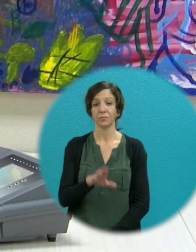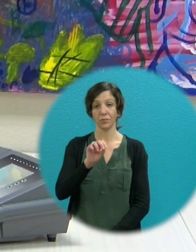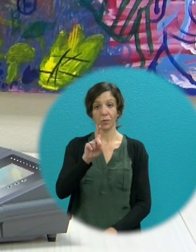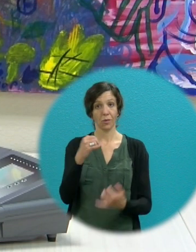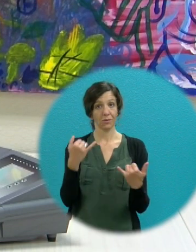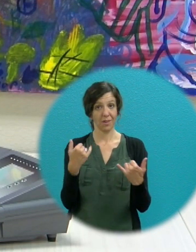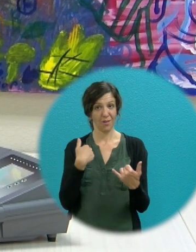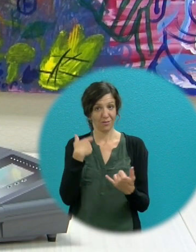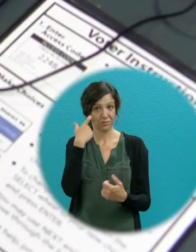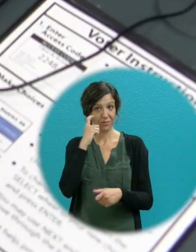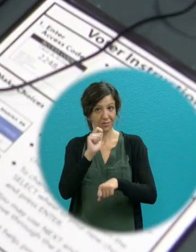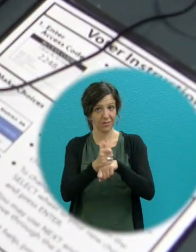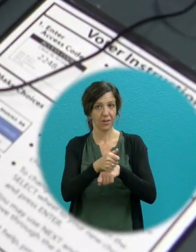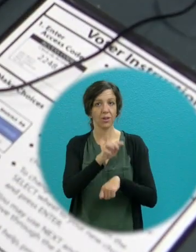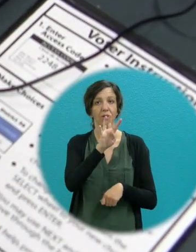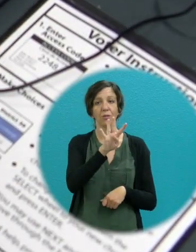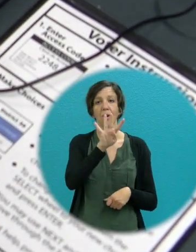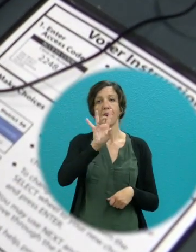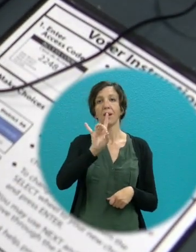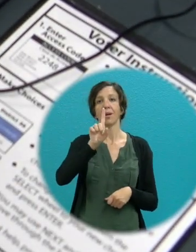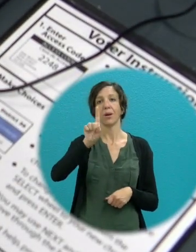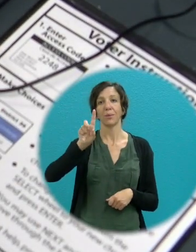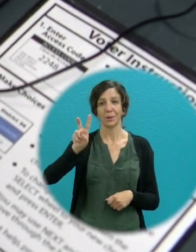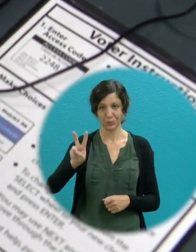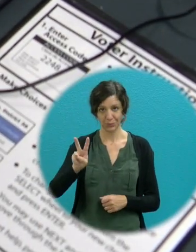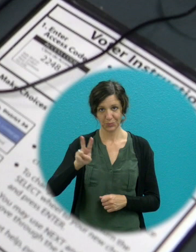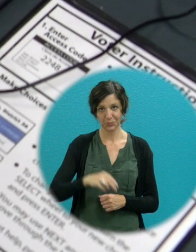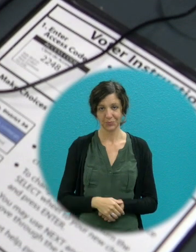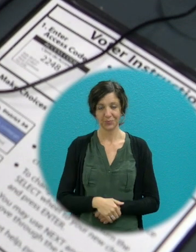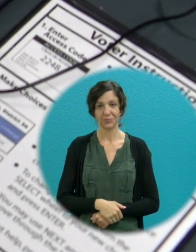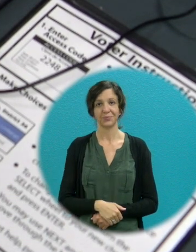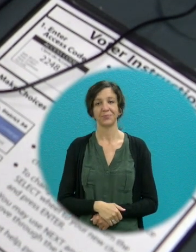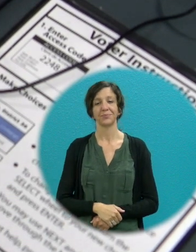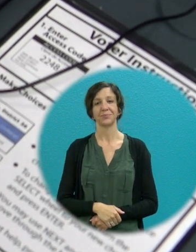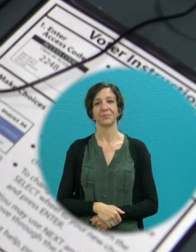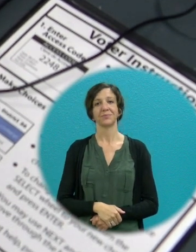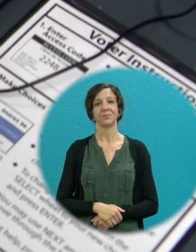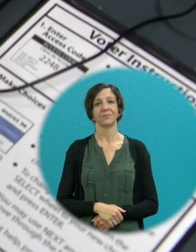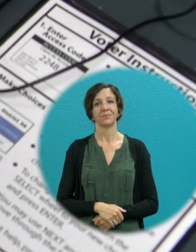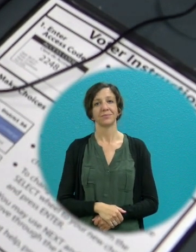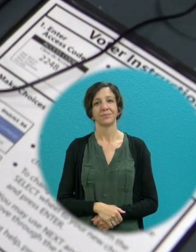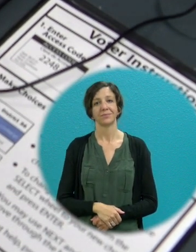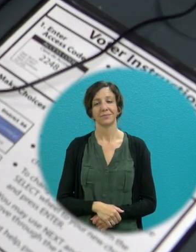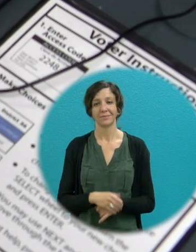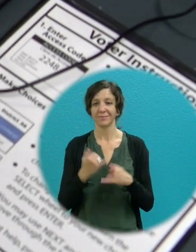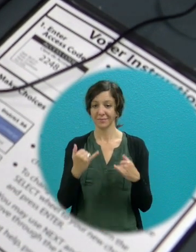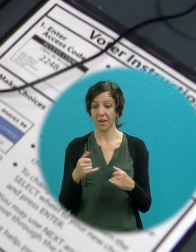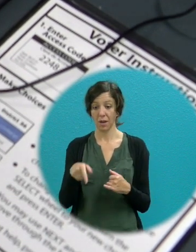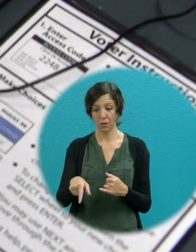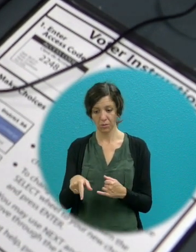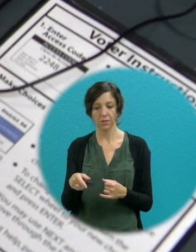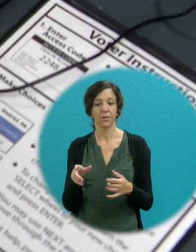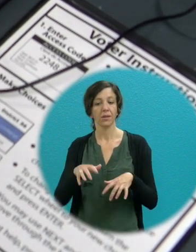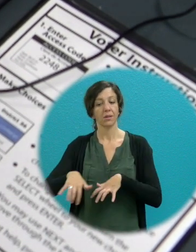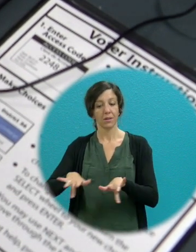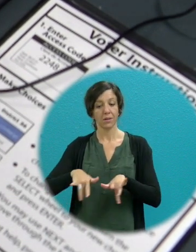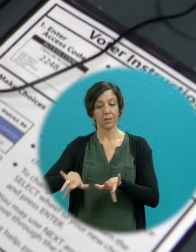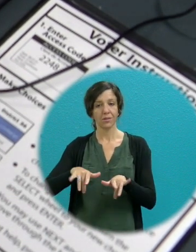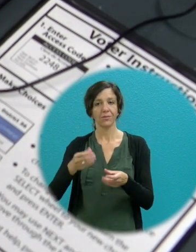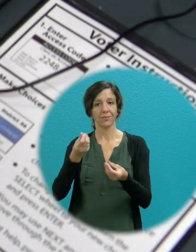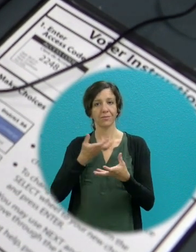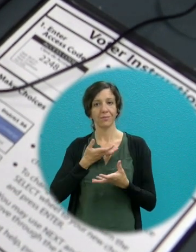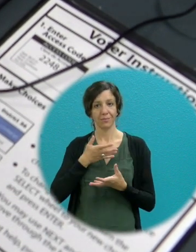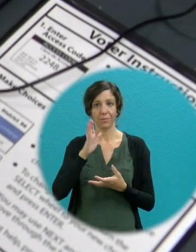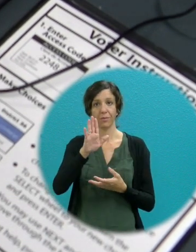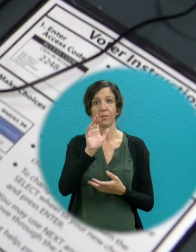the code is You have entered 4812. 2. Precinct CP01. Official. ballot. And it's County telling you of that Nevada, CP01